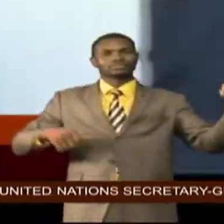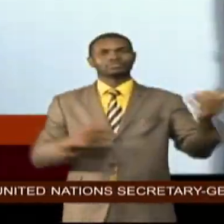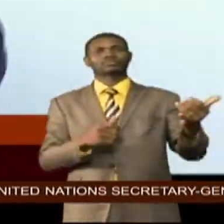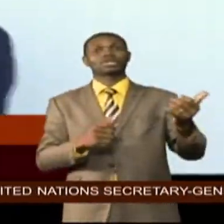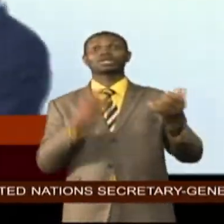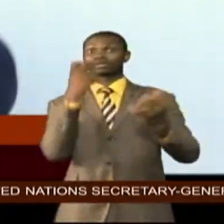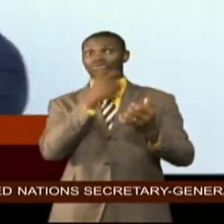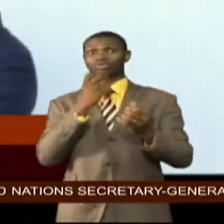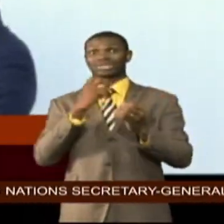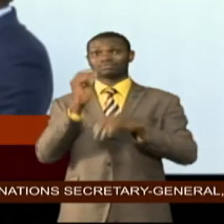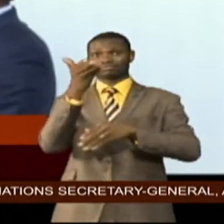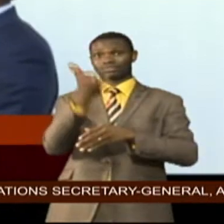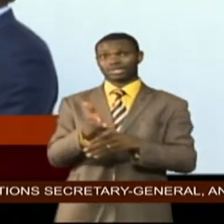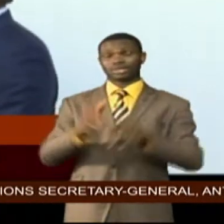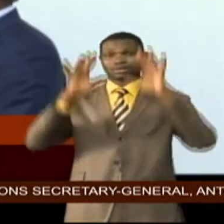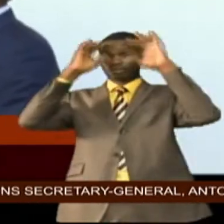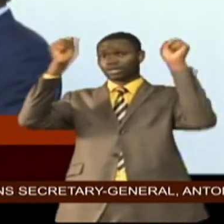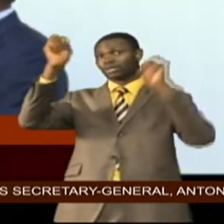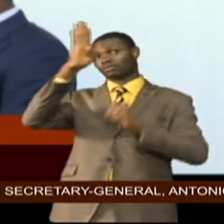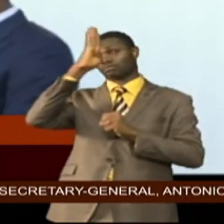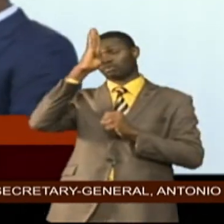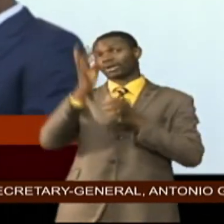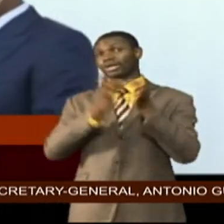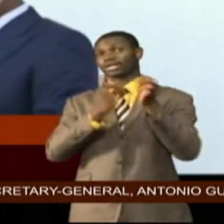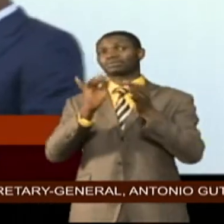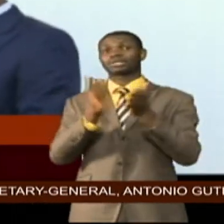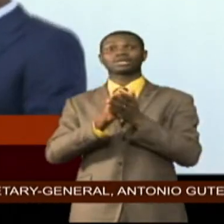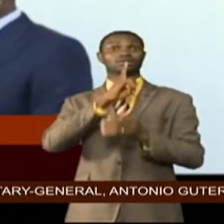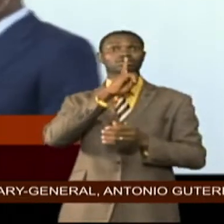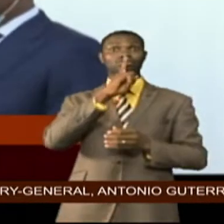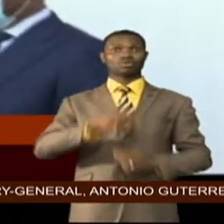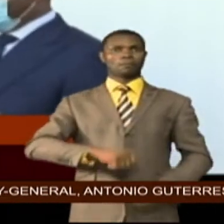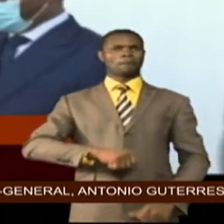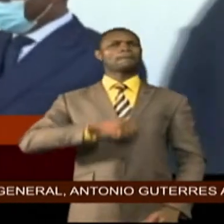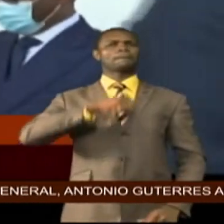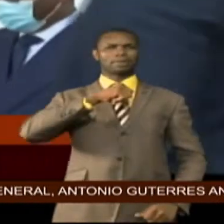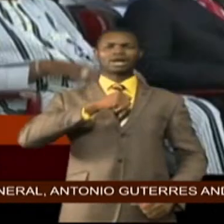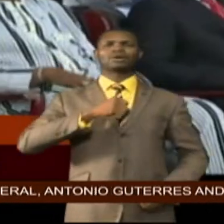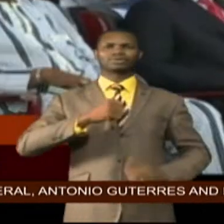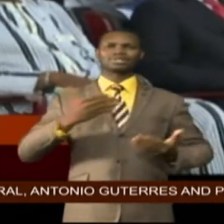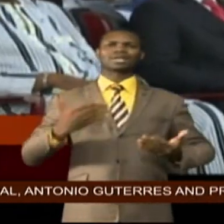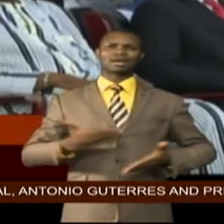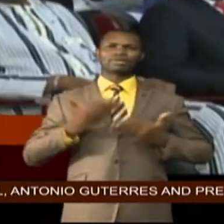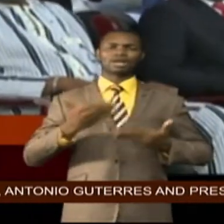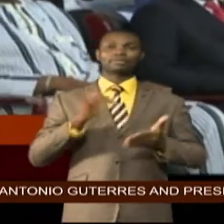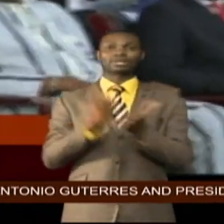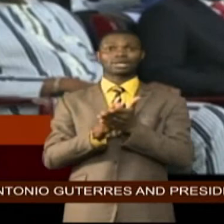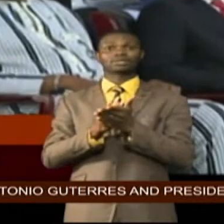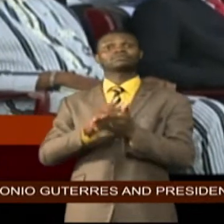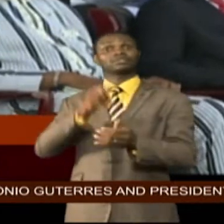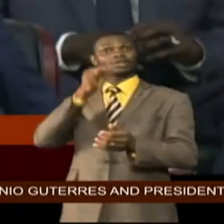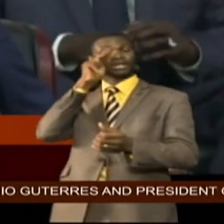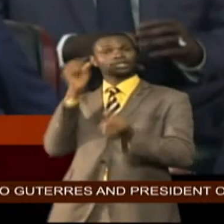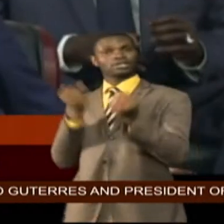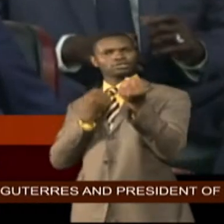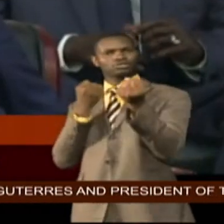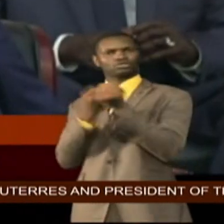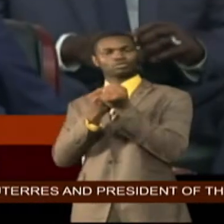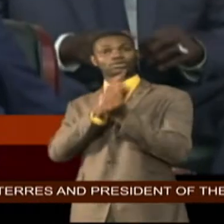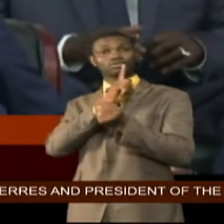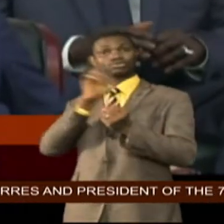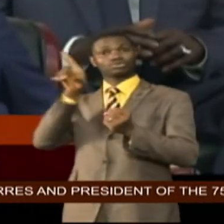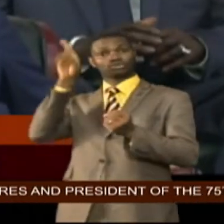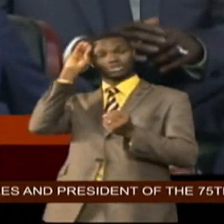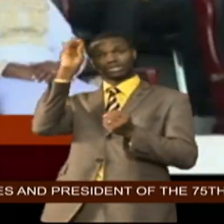Speaking at the event, President Muhammadu Buhari said he is indeed proud of the support Nigeria provided towards entrenching